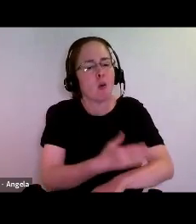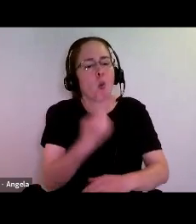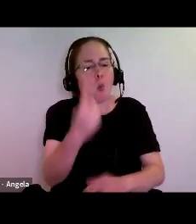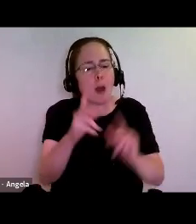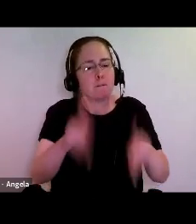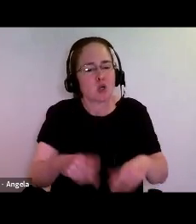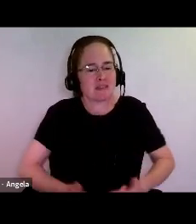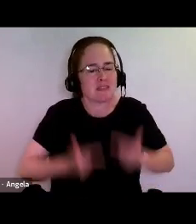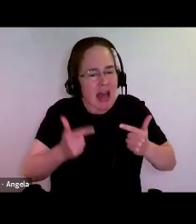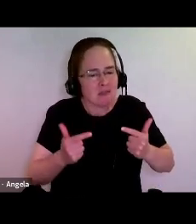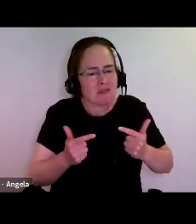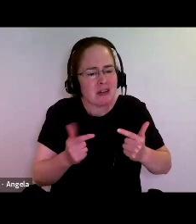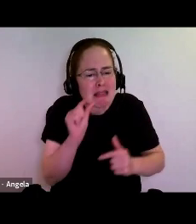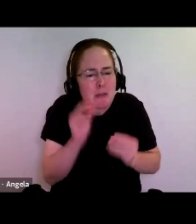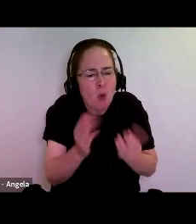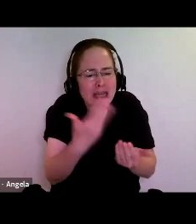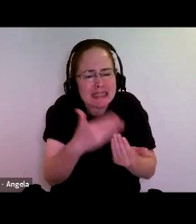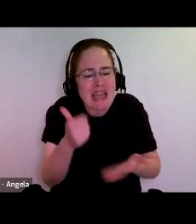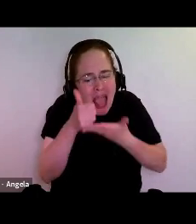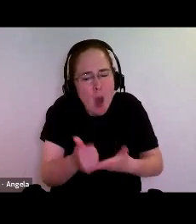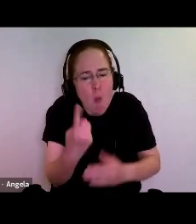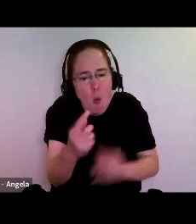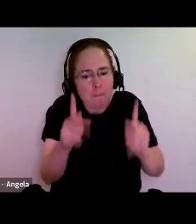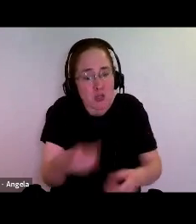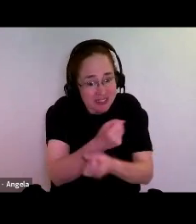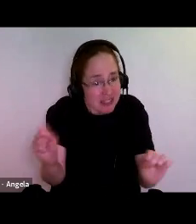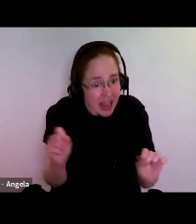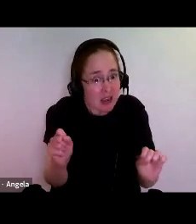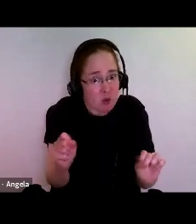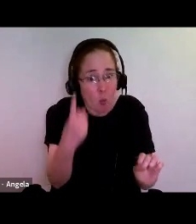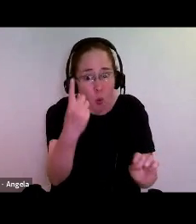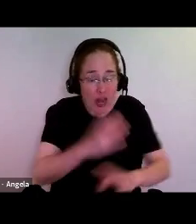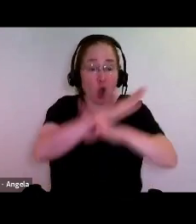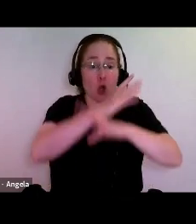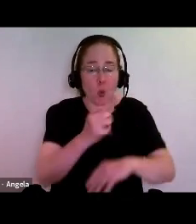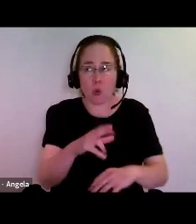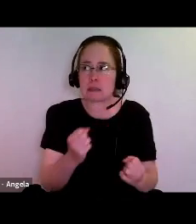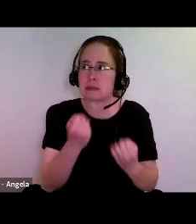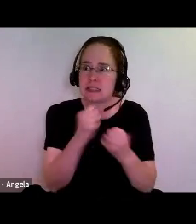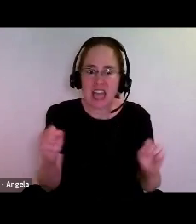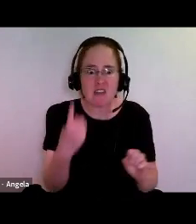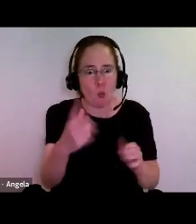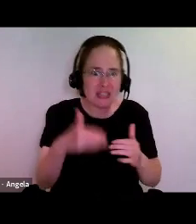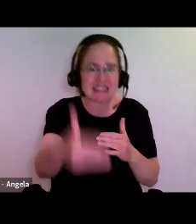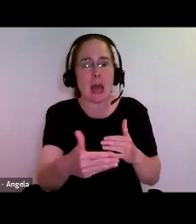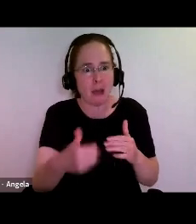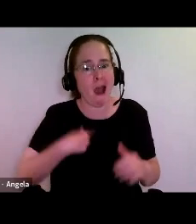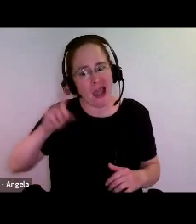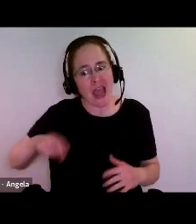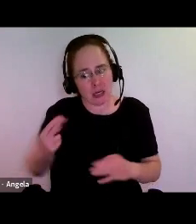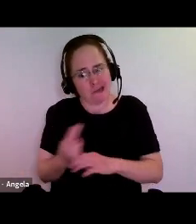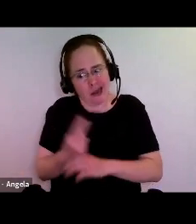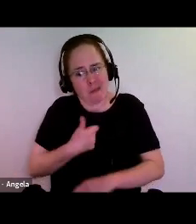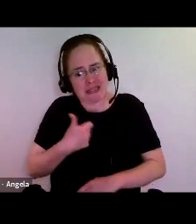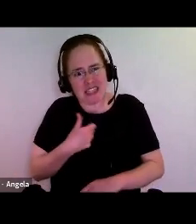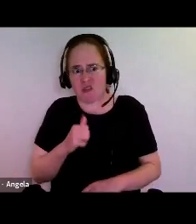easier, if I can help them save one hurdle or save one step that I had to take that I shouldn't